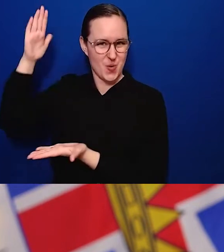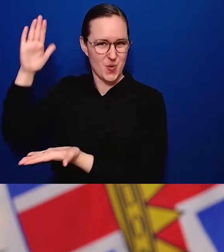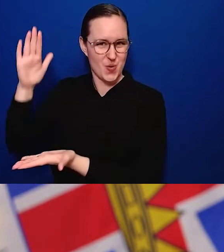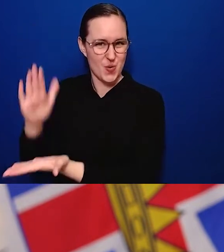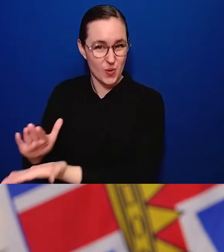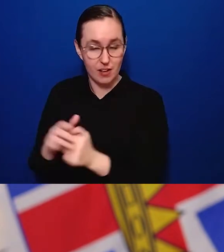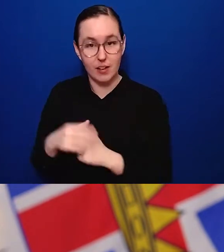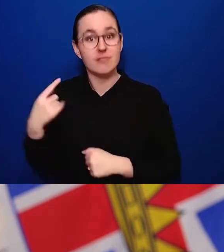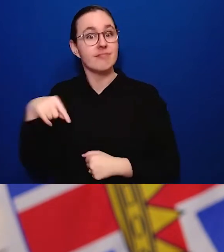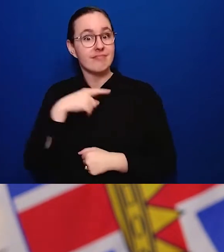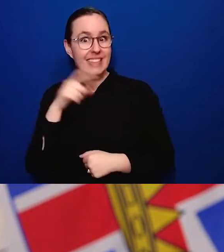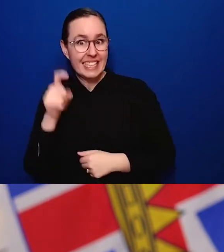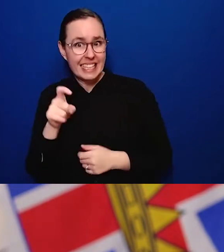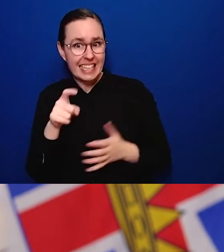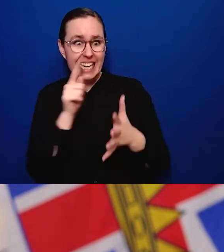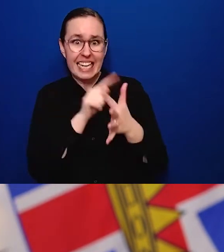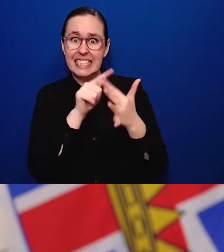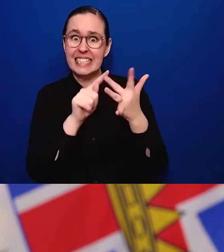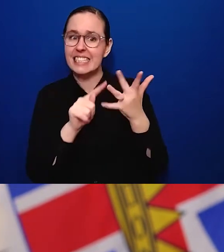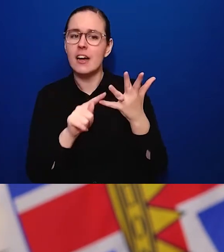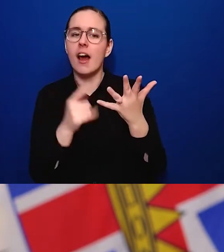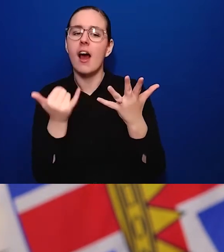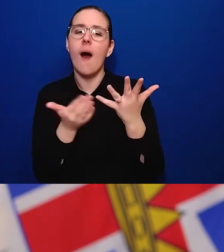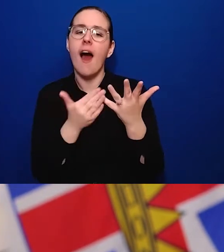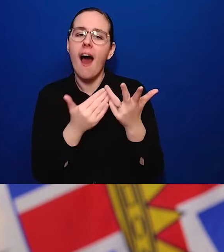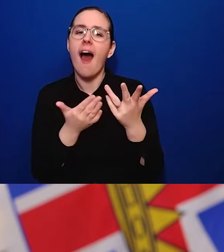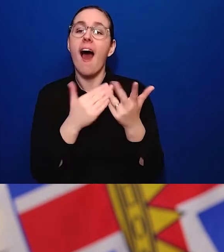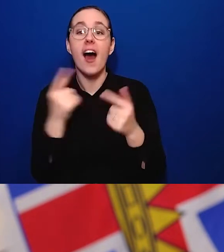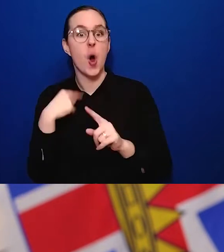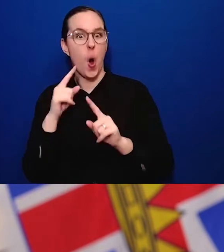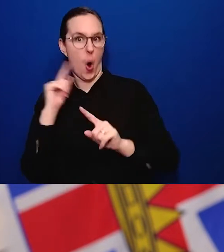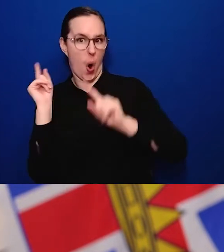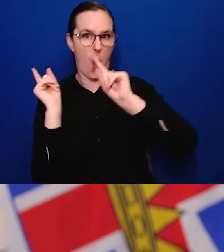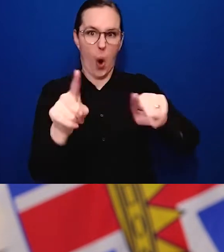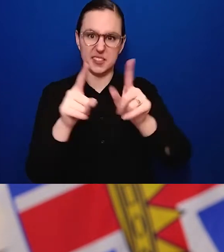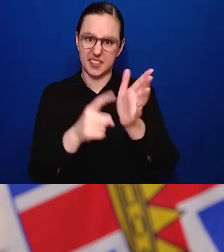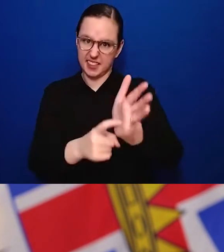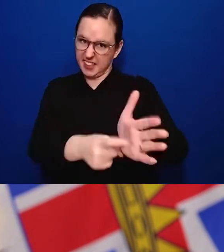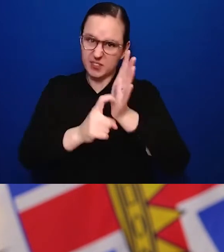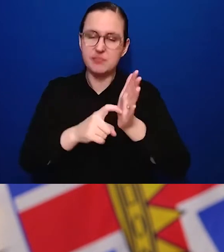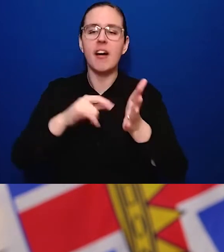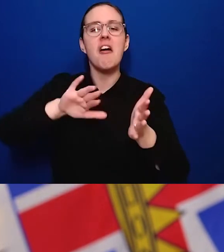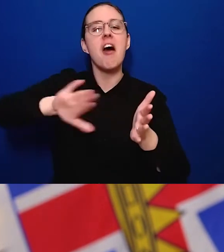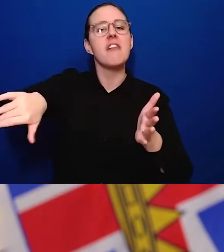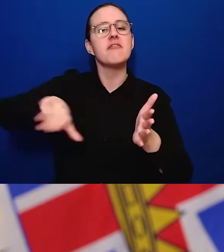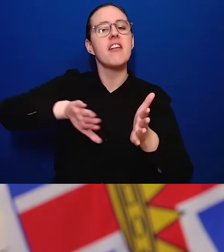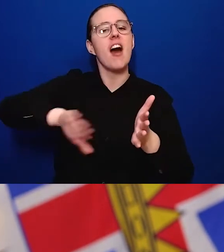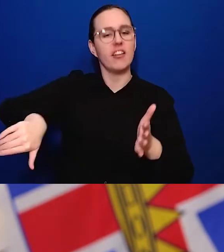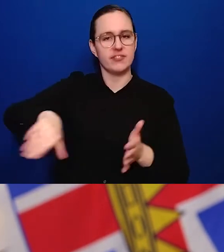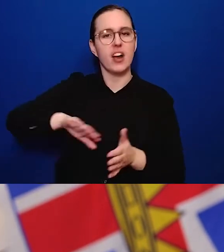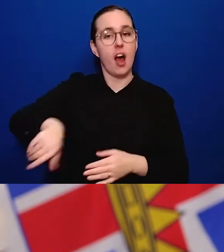need to have an order for them to be in place. That means we can move from a mandated approach to an